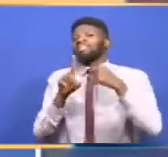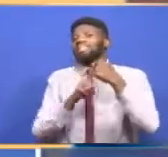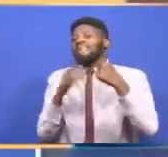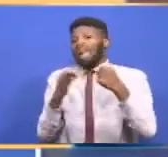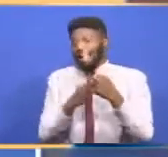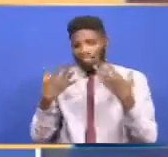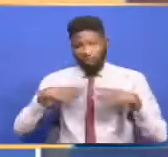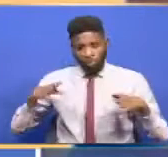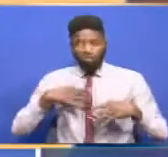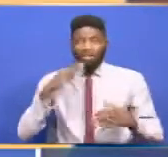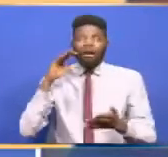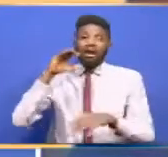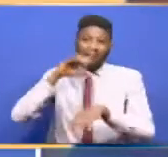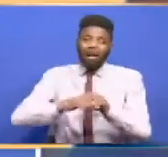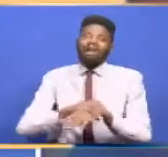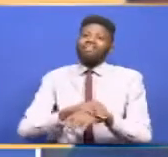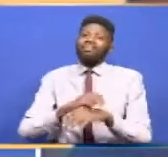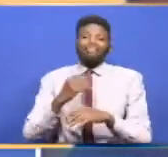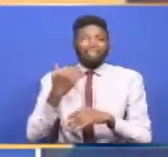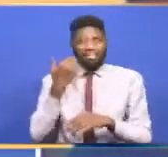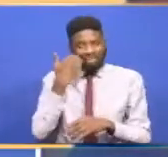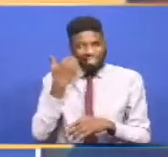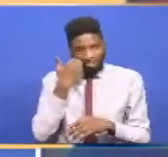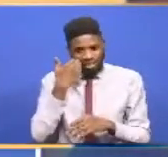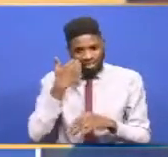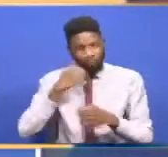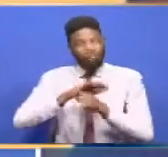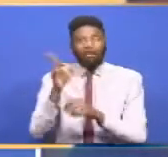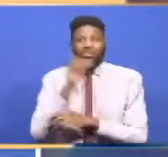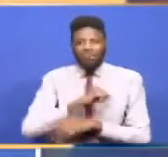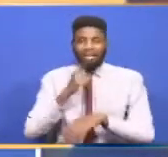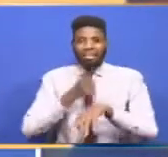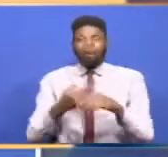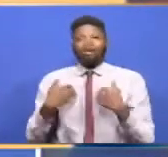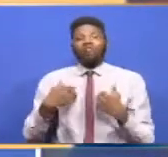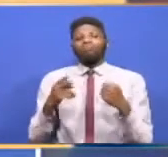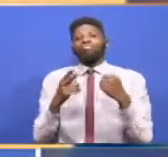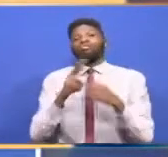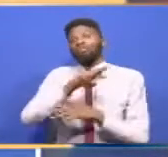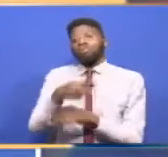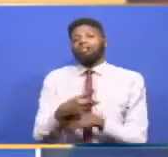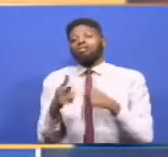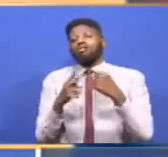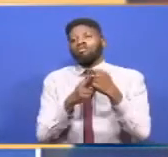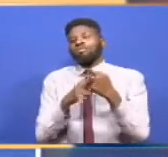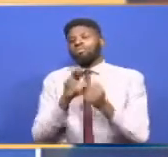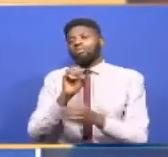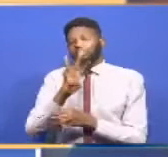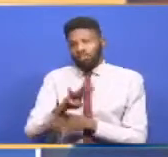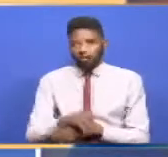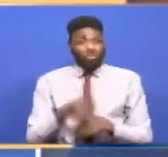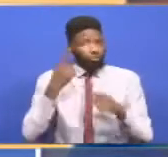coronavirus out of 2,704 samples tested, bringing the total caseload in the country to